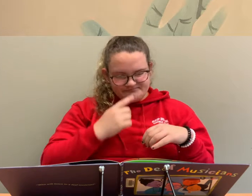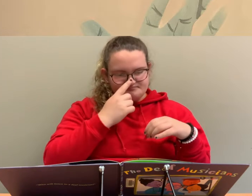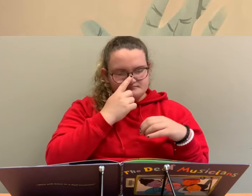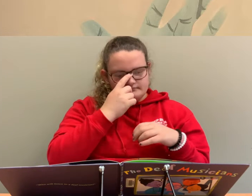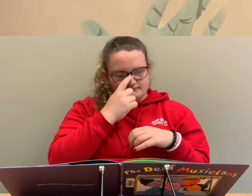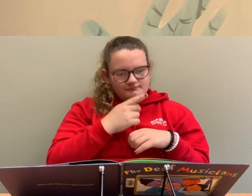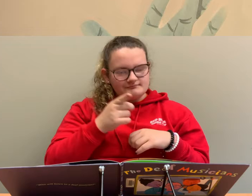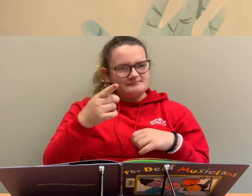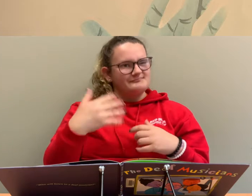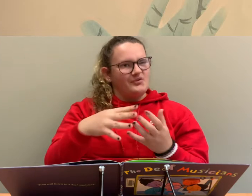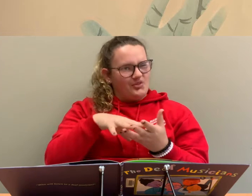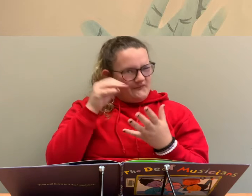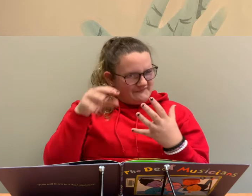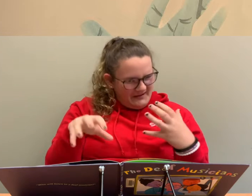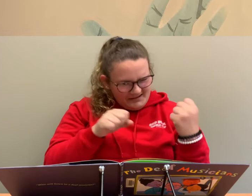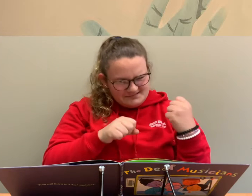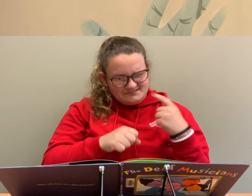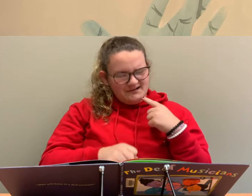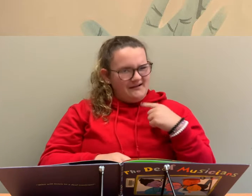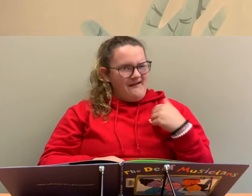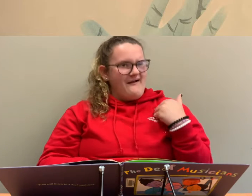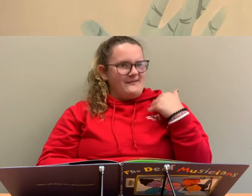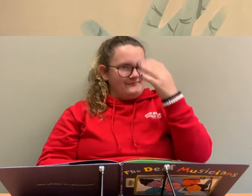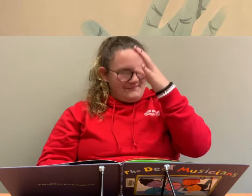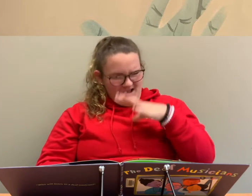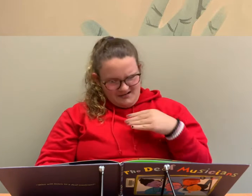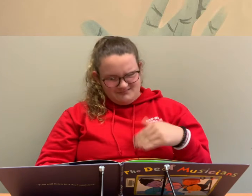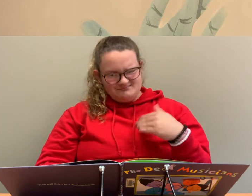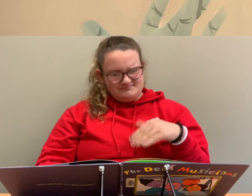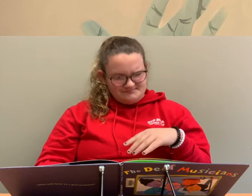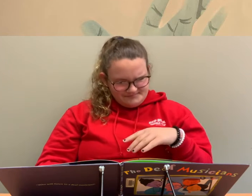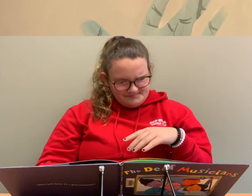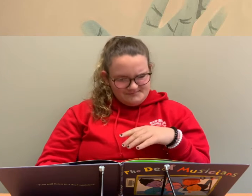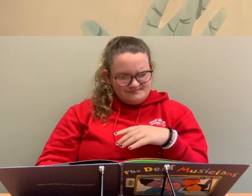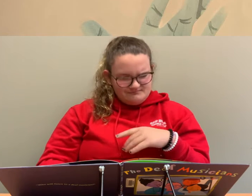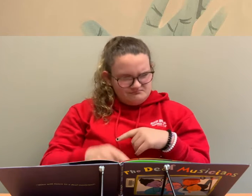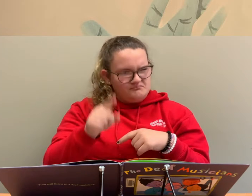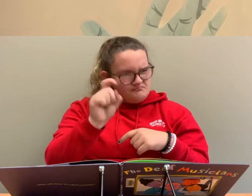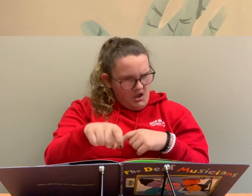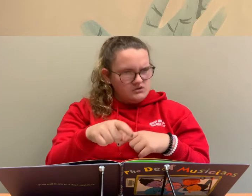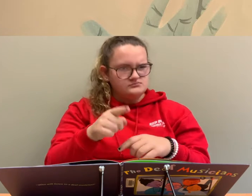they used their language. It was really cool. He learned fast.